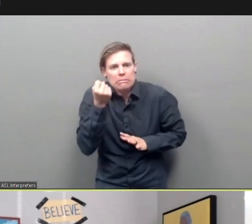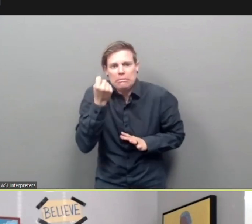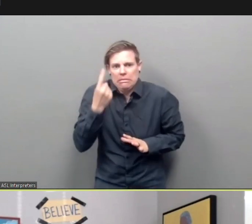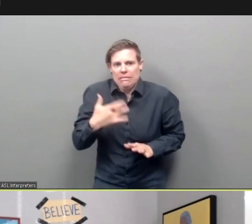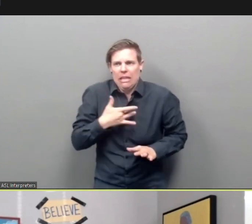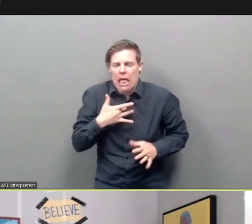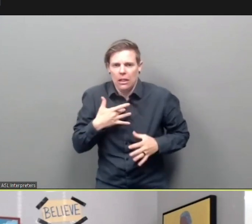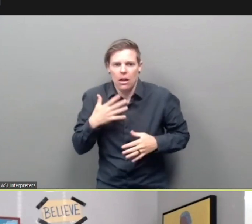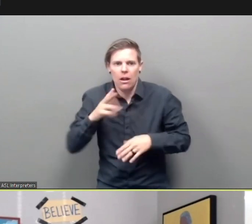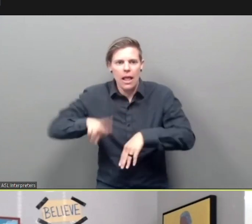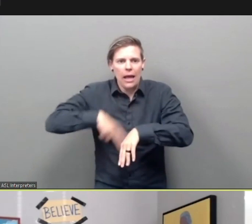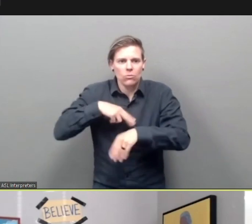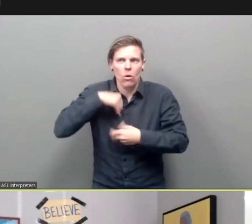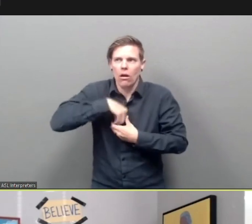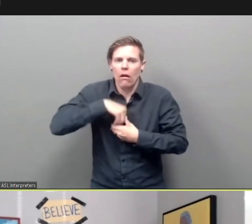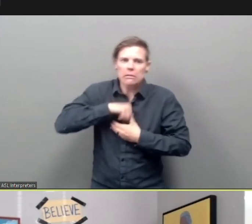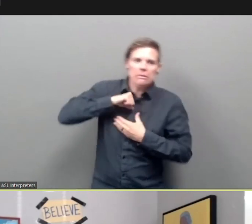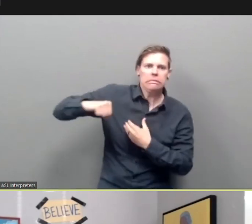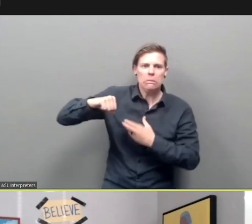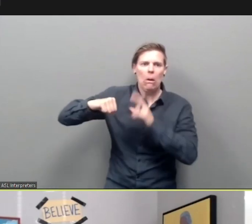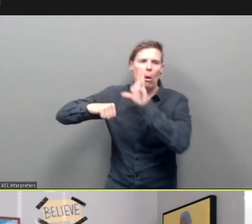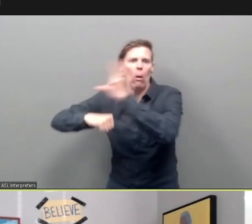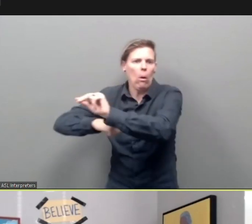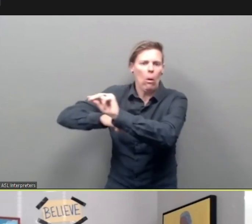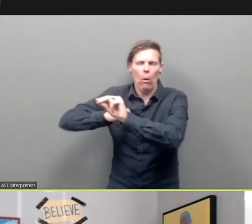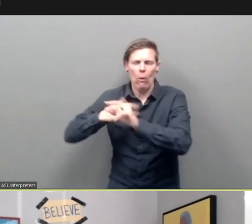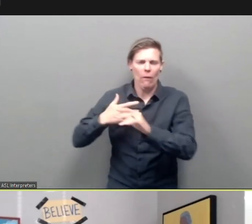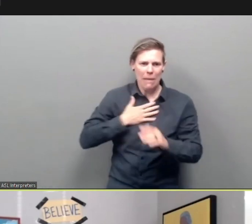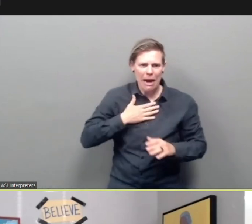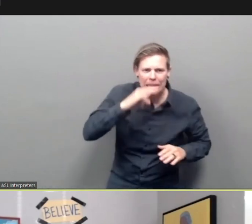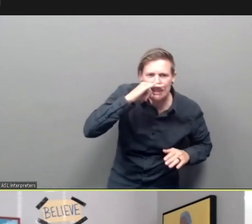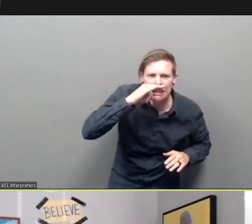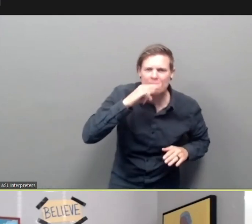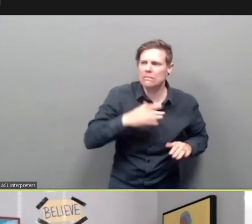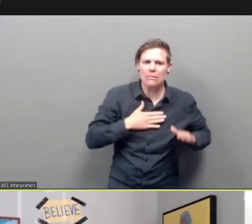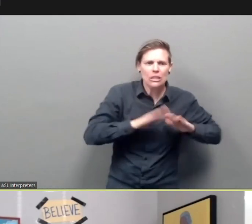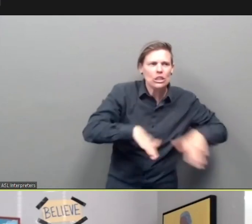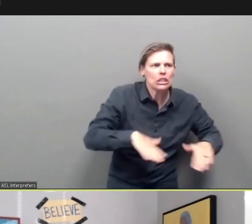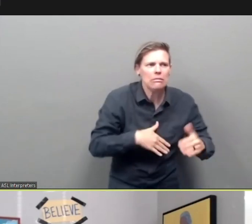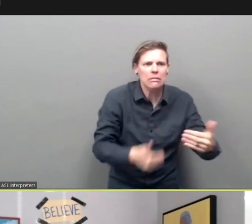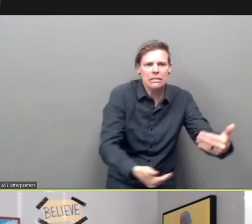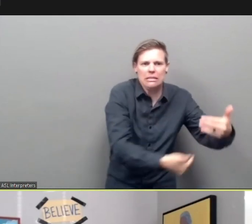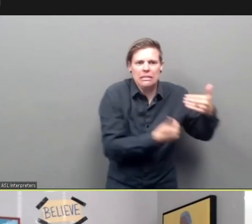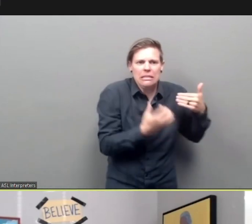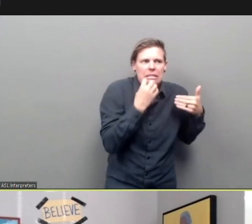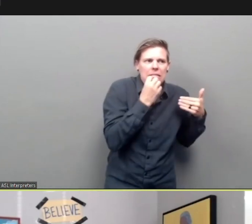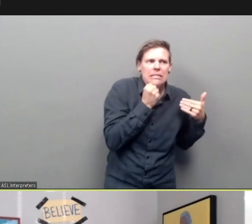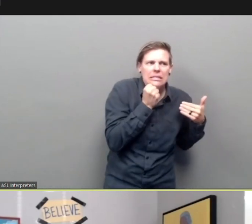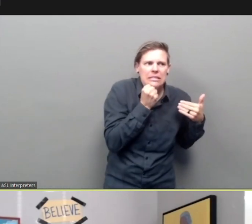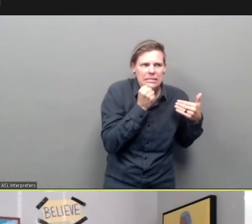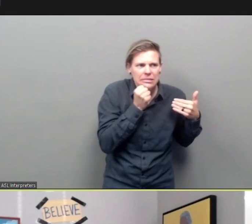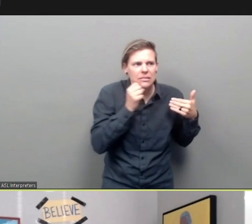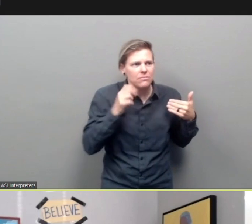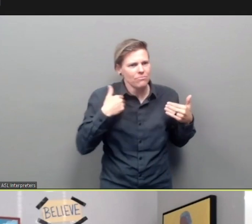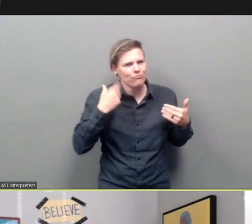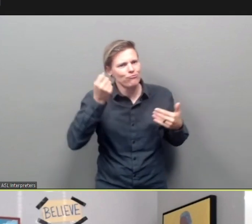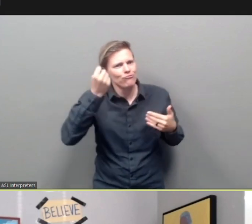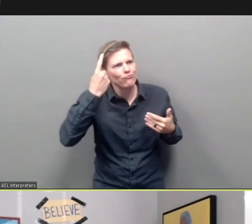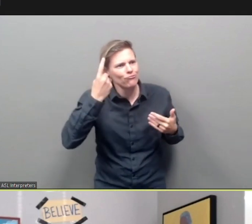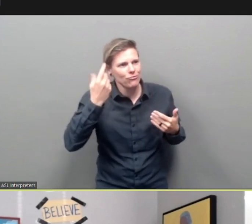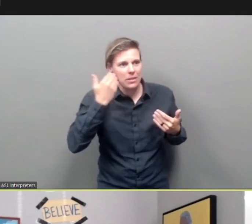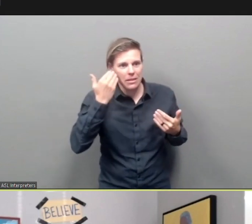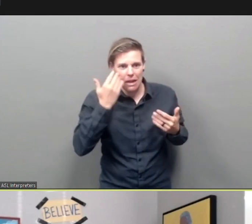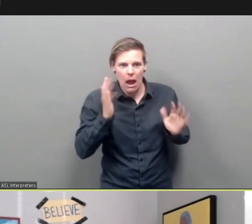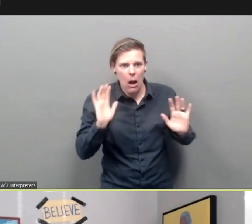like worried about my own kid, like, oh my God, there's myocarditis in young boys, you know? And but then for me as a parent, I was also